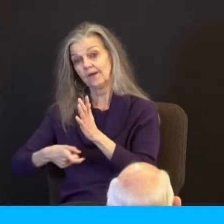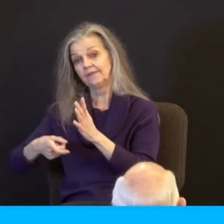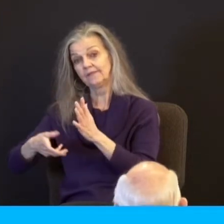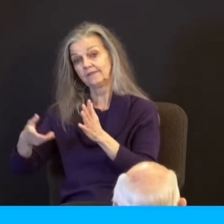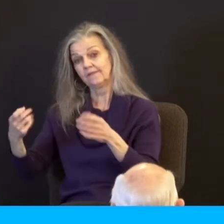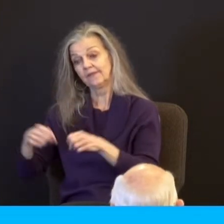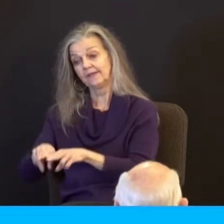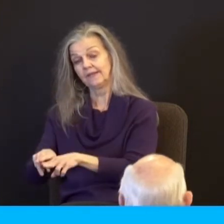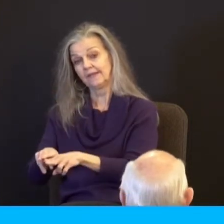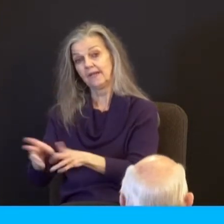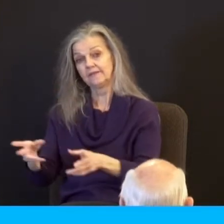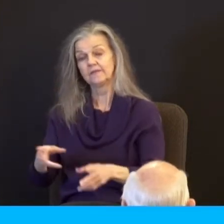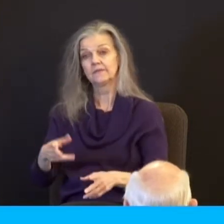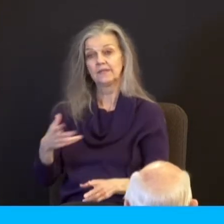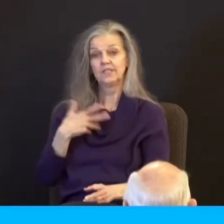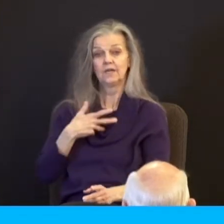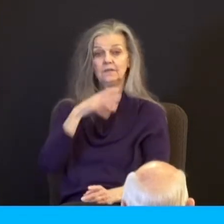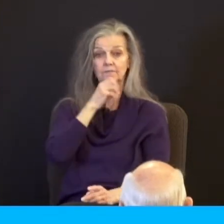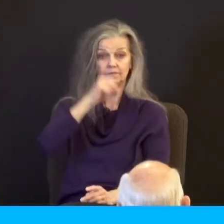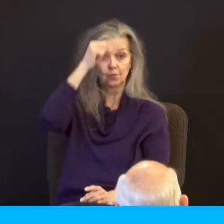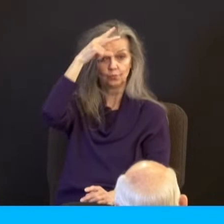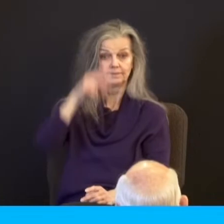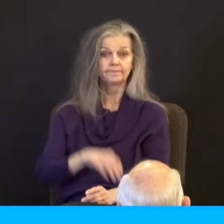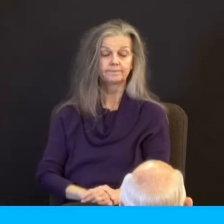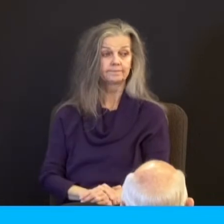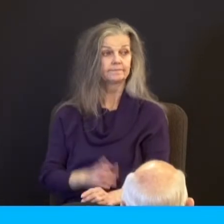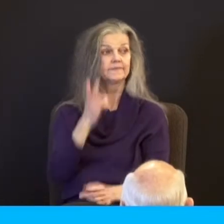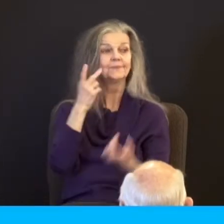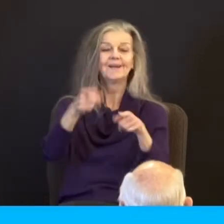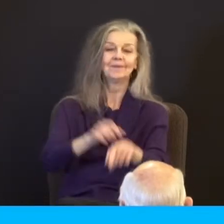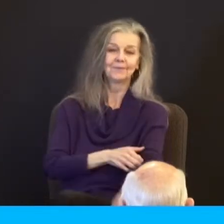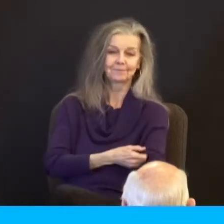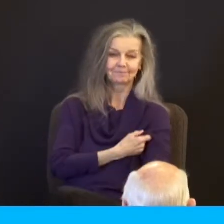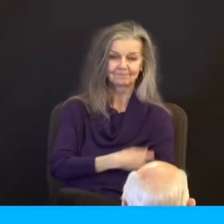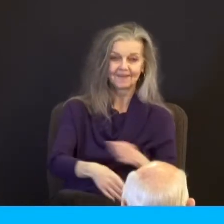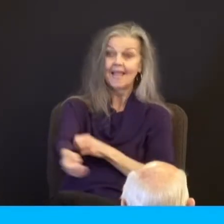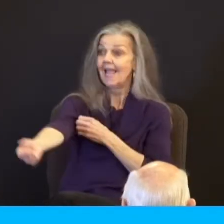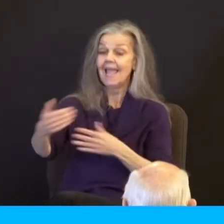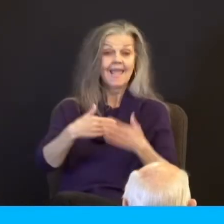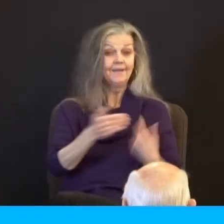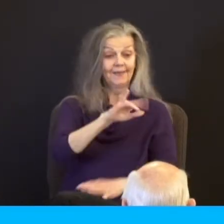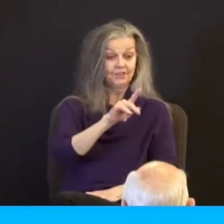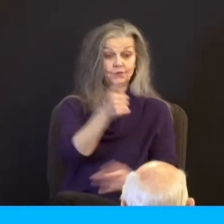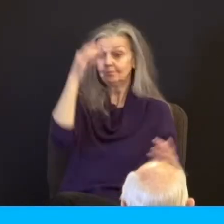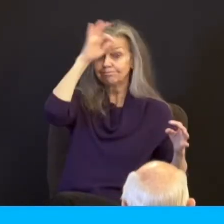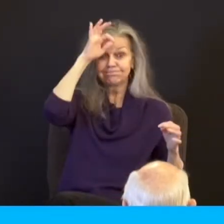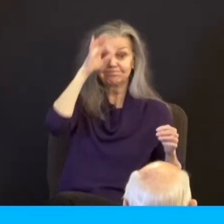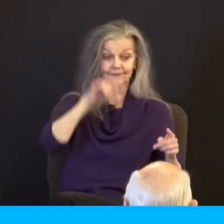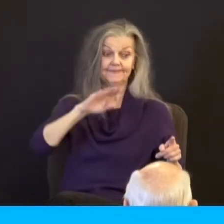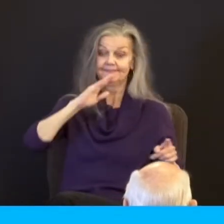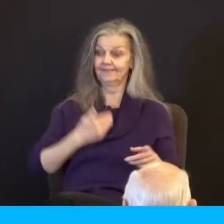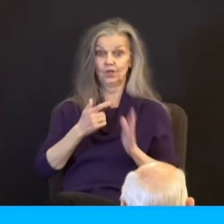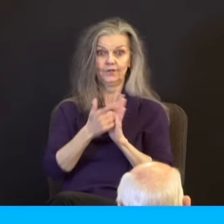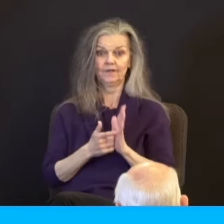be for this a kid of the goats. Let's see what happens. So he didn't know that it was his daughter-in-law. I mean, that